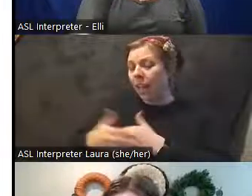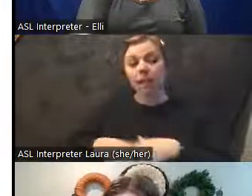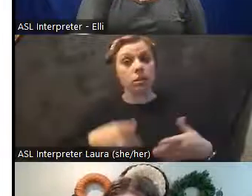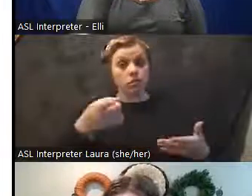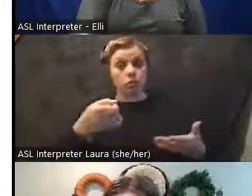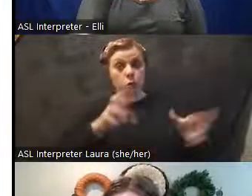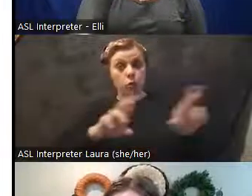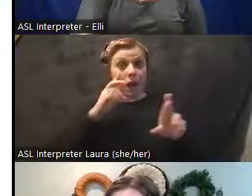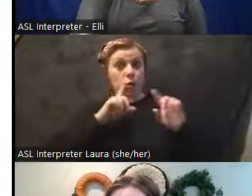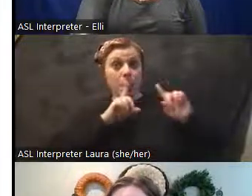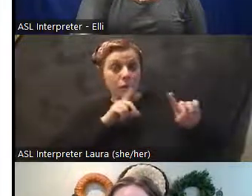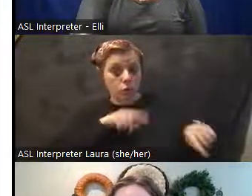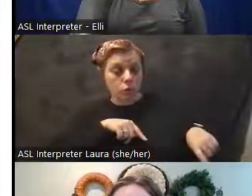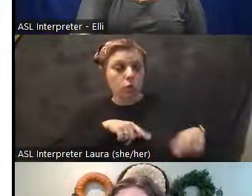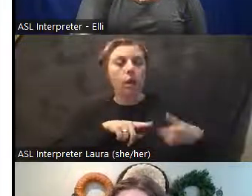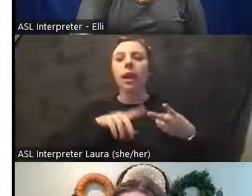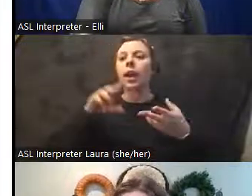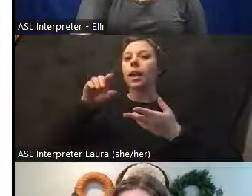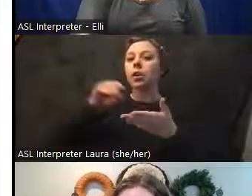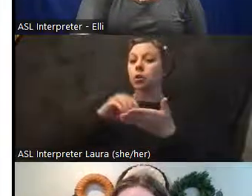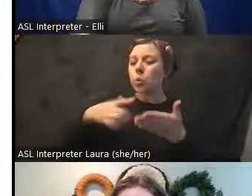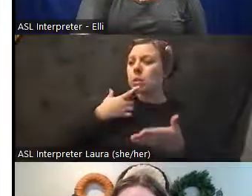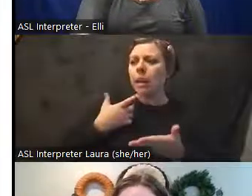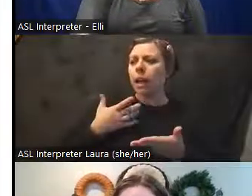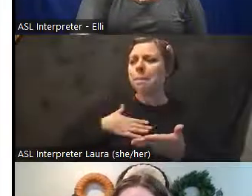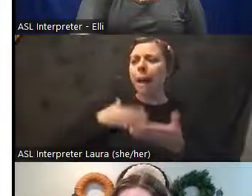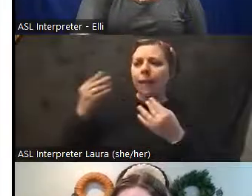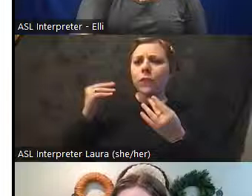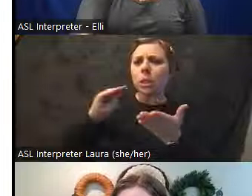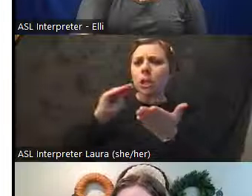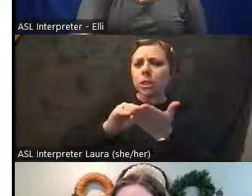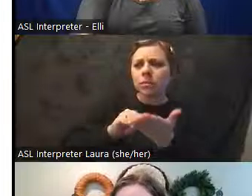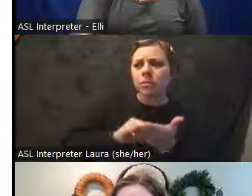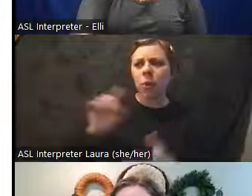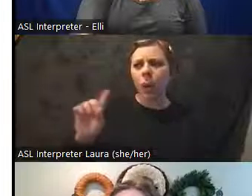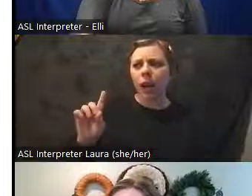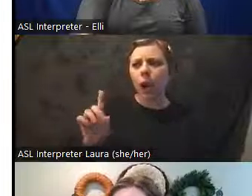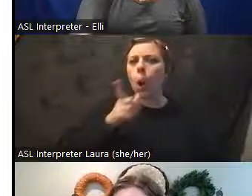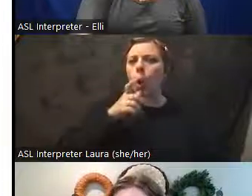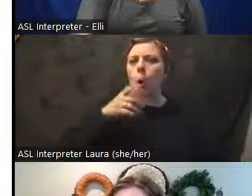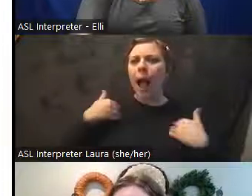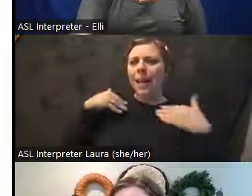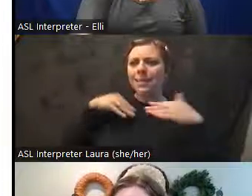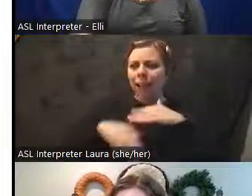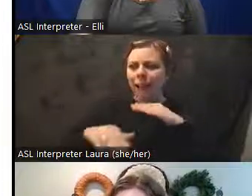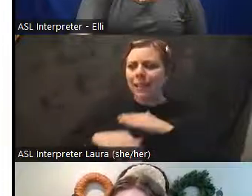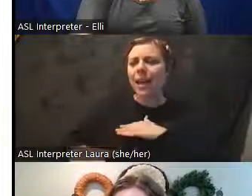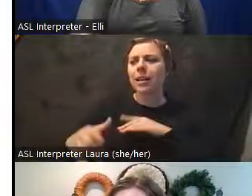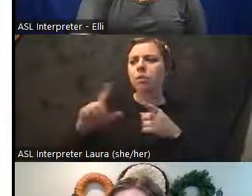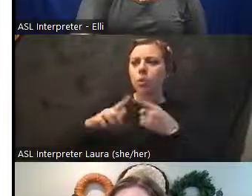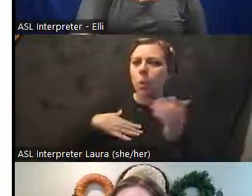that information? It's always so upsetting to me and to students when they would receive outreach from Title